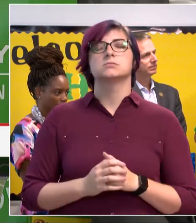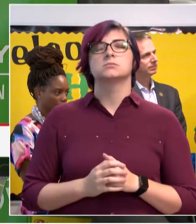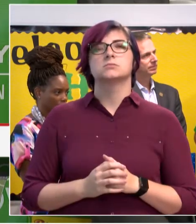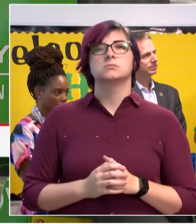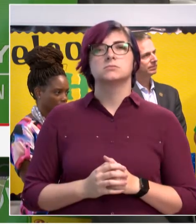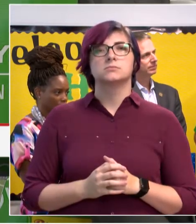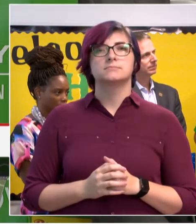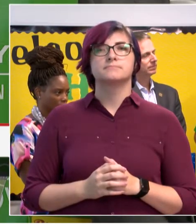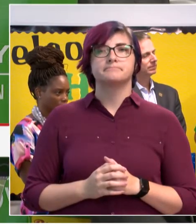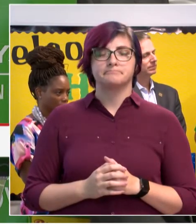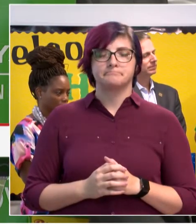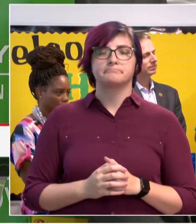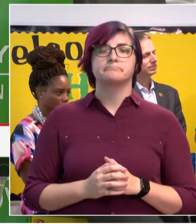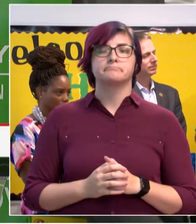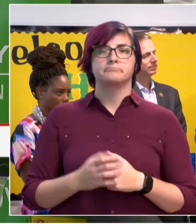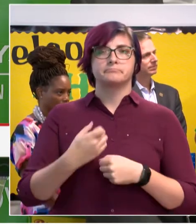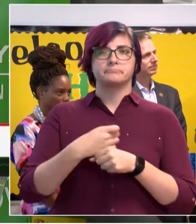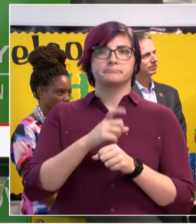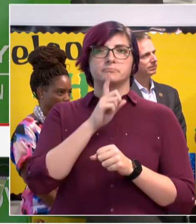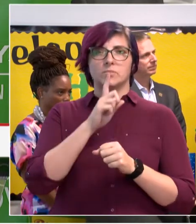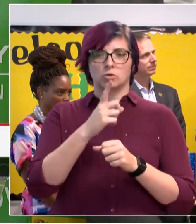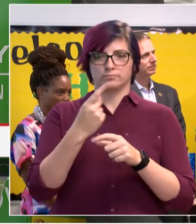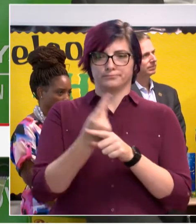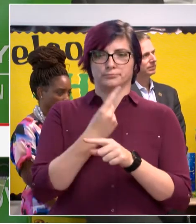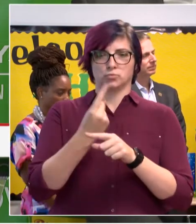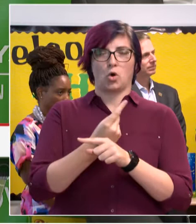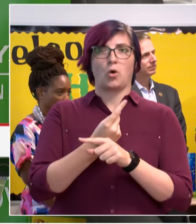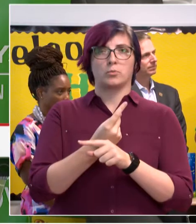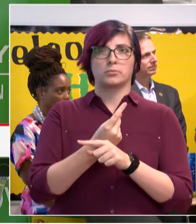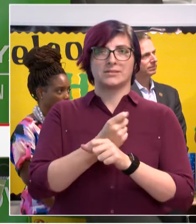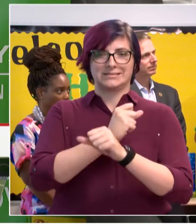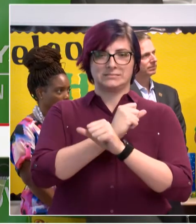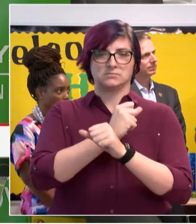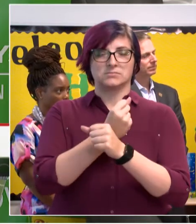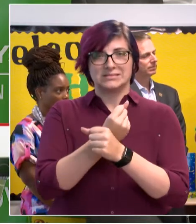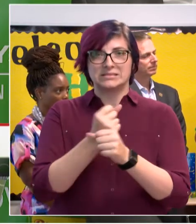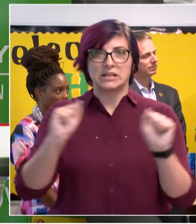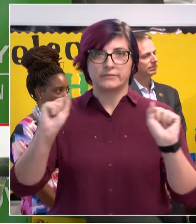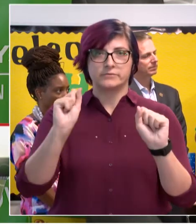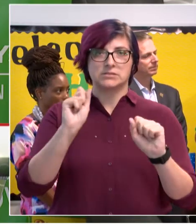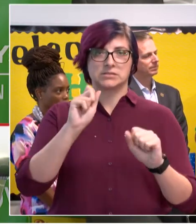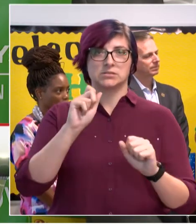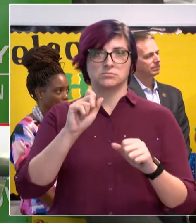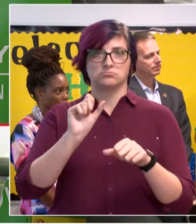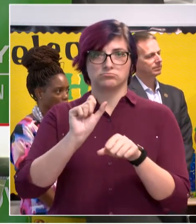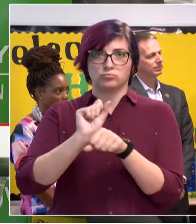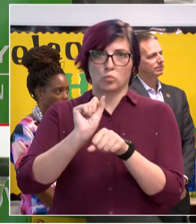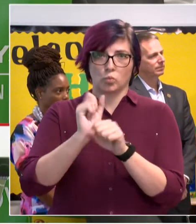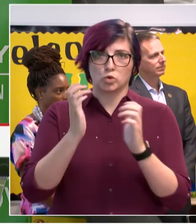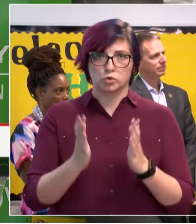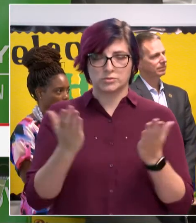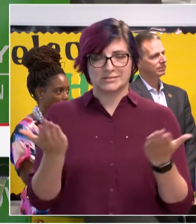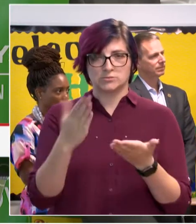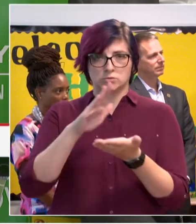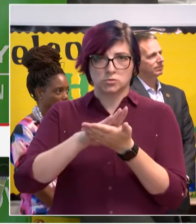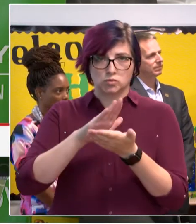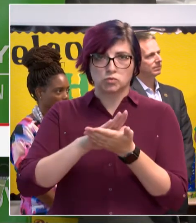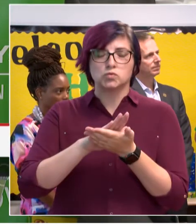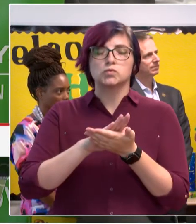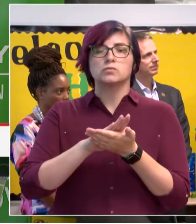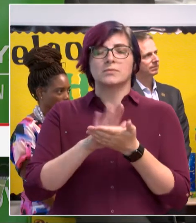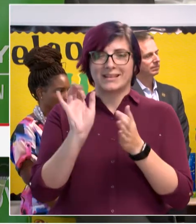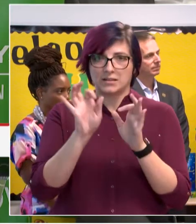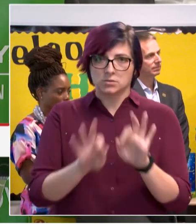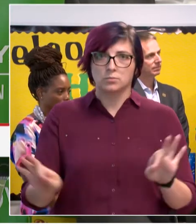the school, appropriate safety personnel at the school. All of those things are important. And